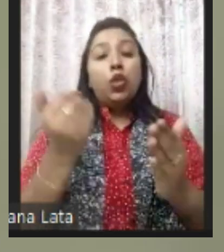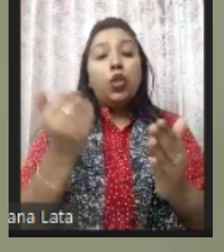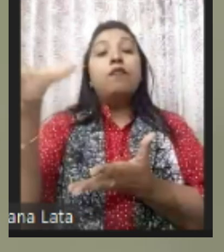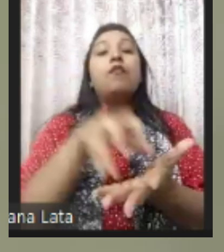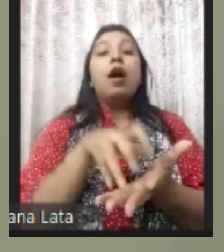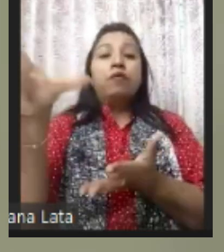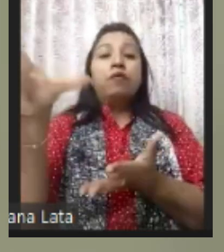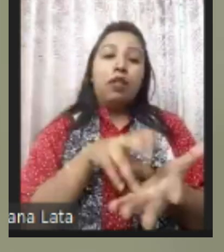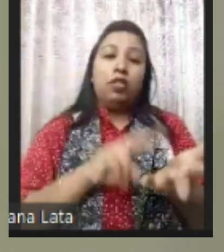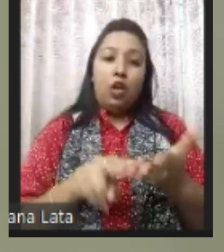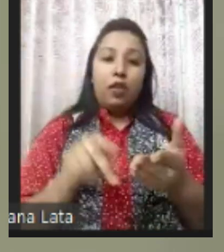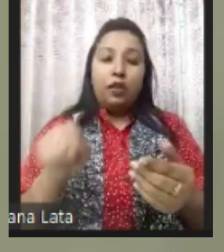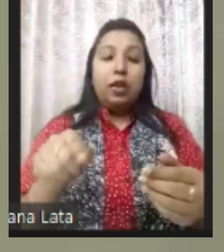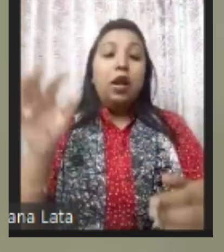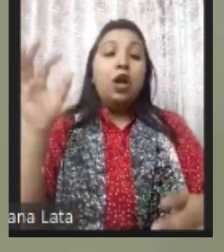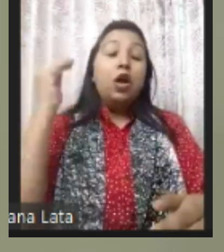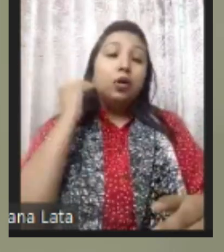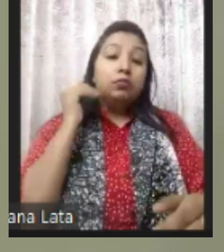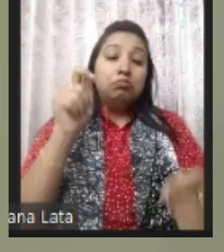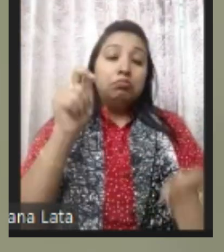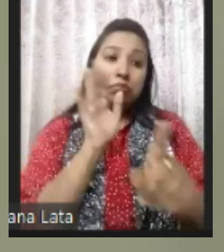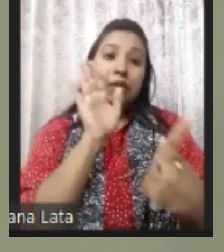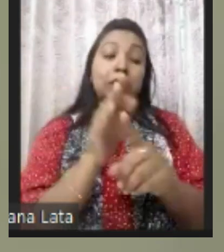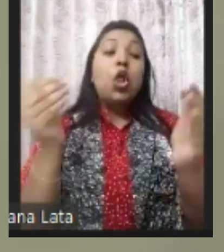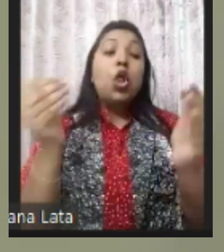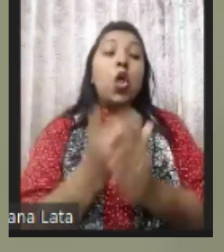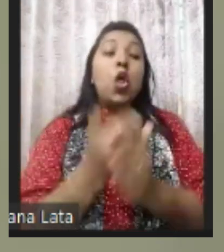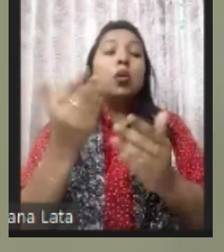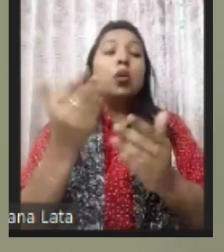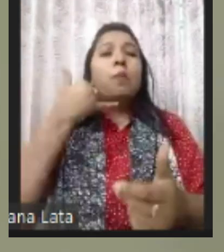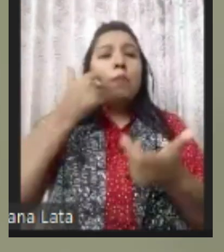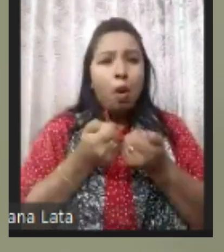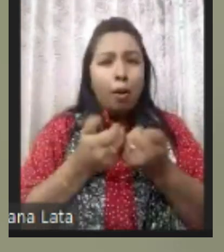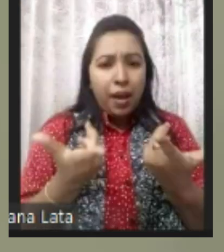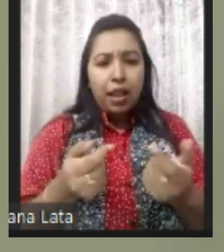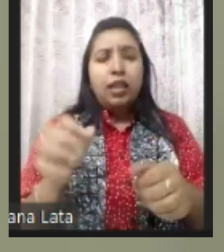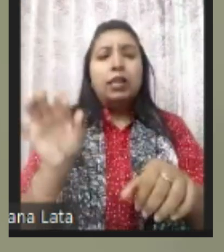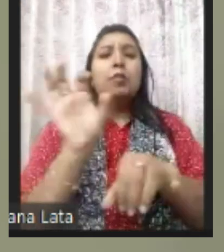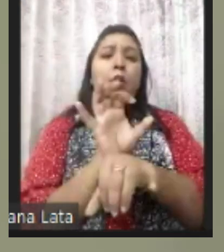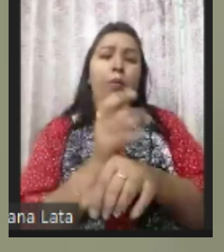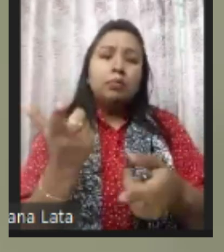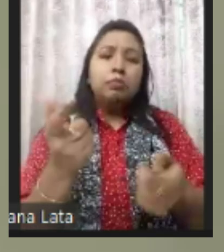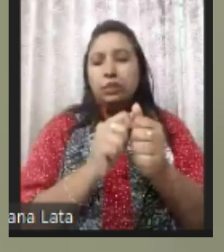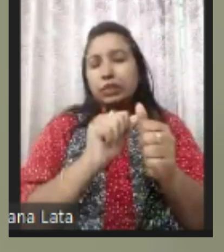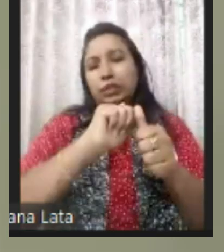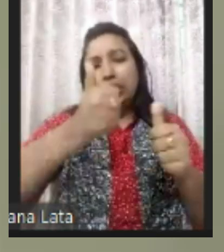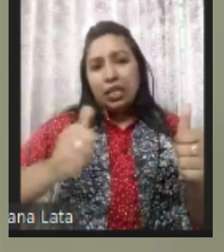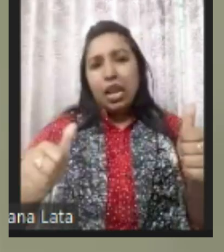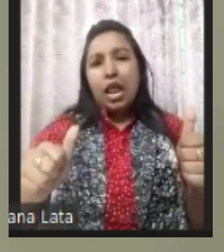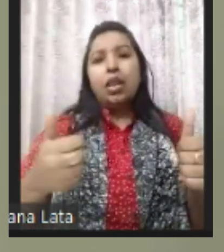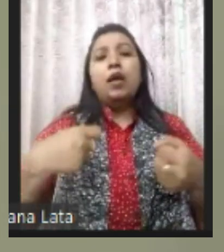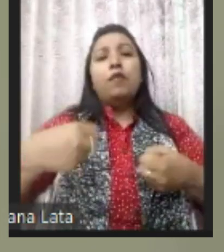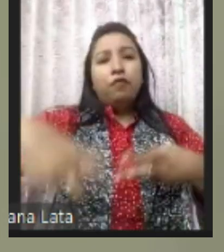digital services. I think those could also help us move us closer to the goal of smart Bangladesh for everyone, not just smart Bangladesh for